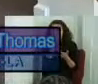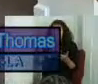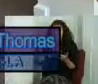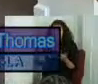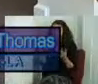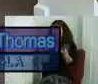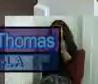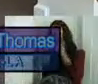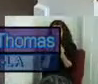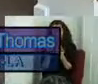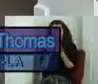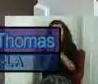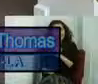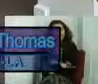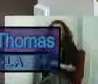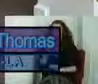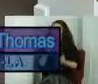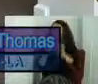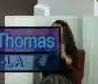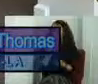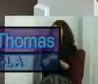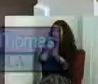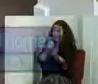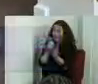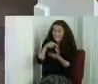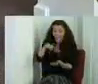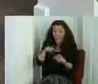morning, because this is a place of abundance.